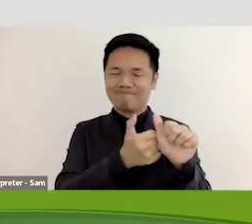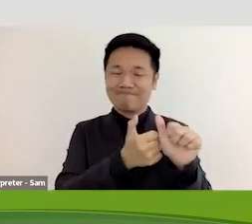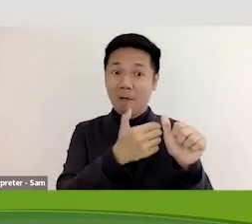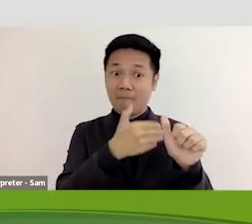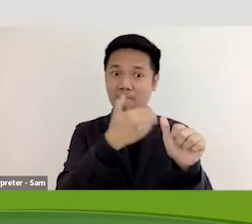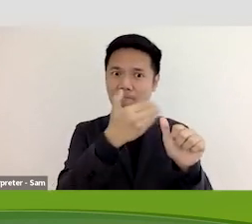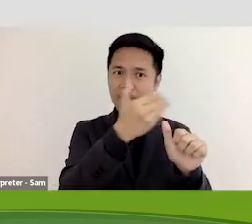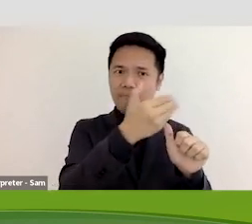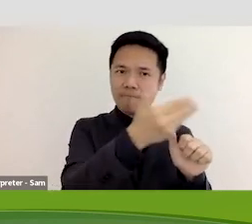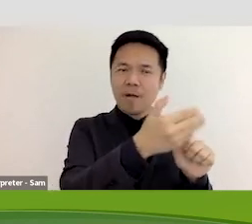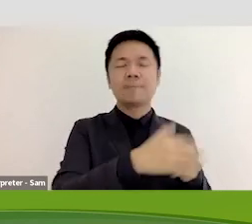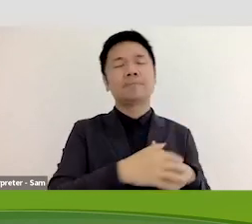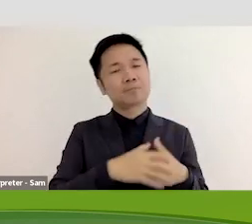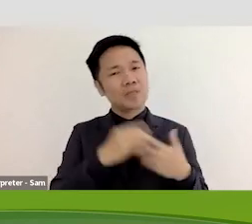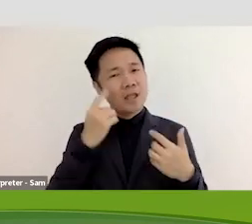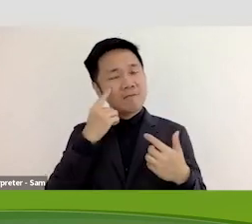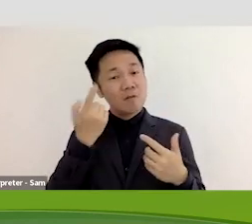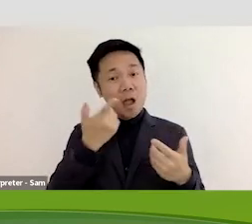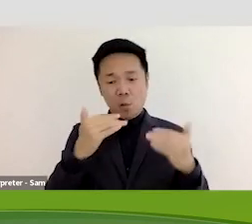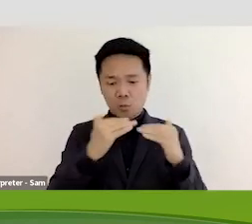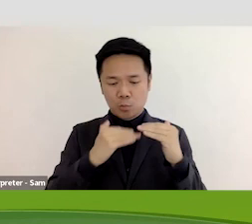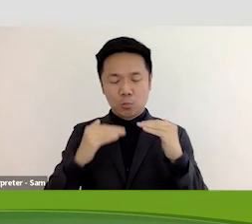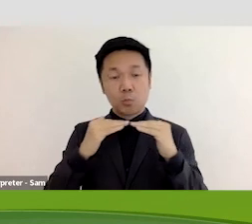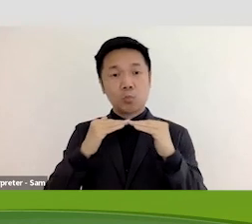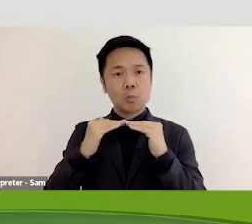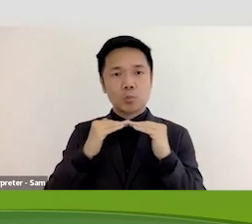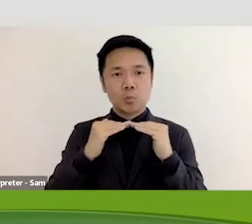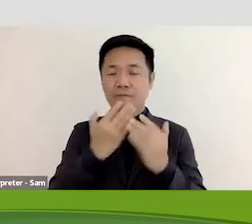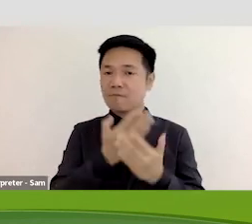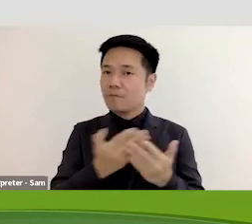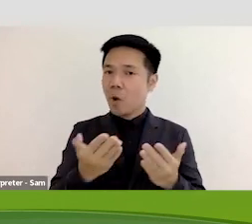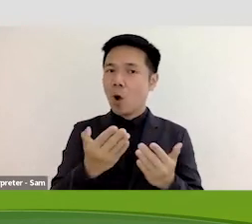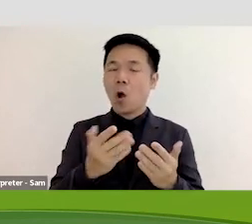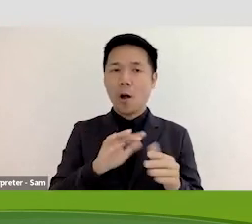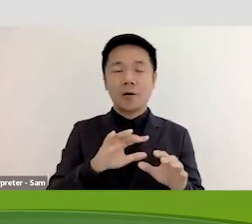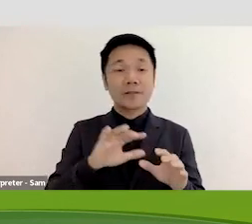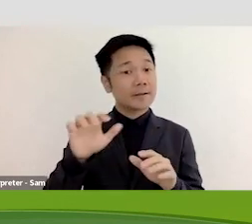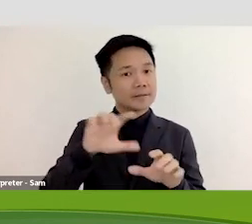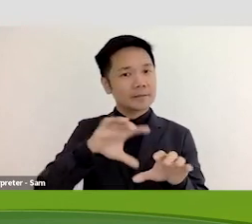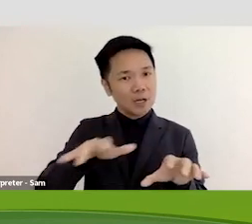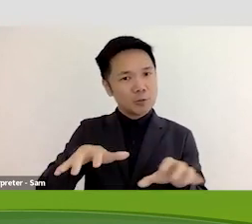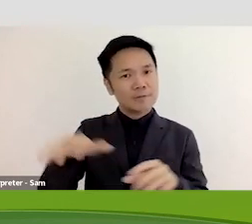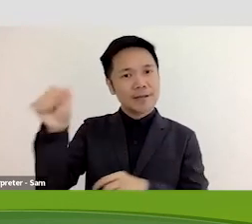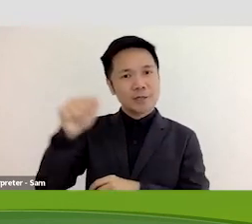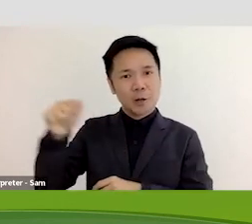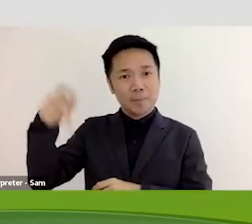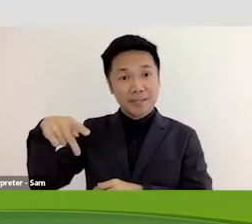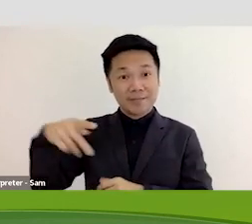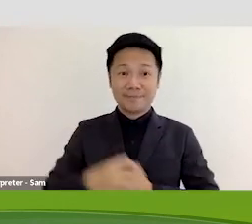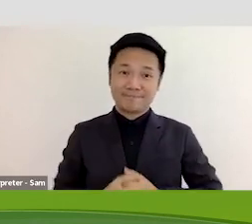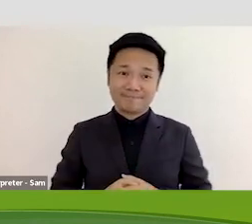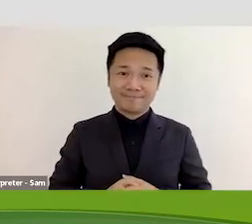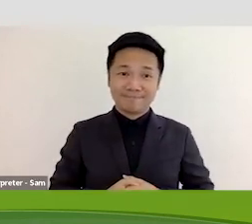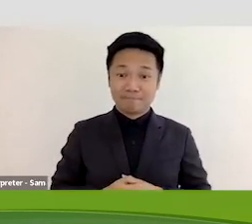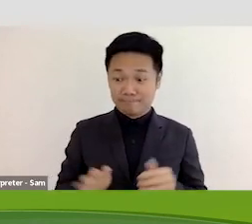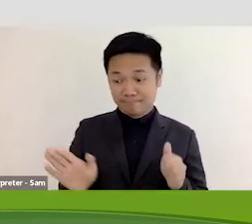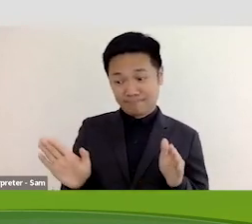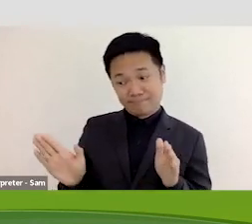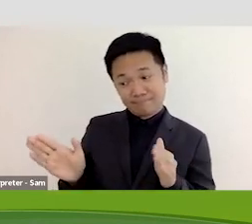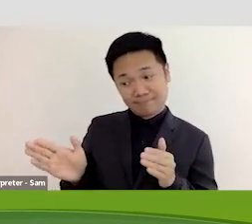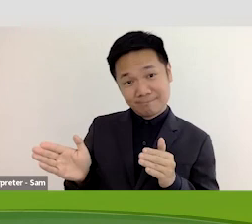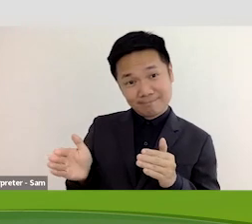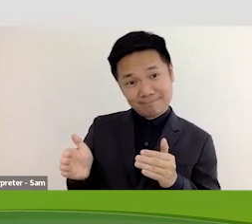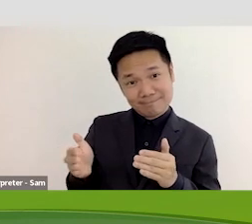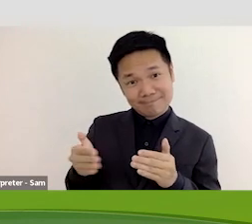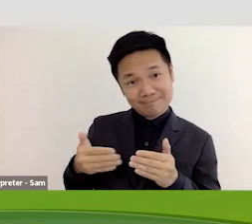and work towards empowerment and equality for all women and girls in Asia and the Pacific. Before I finish, I have the